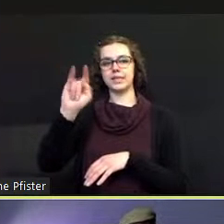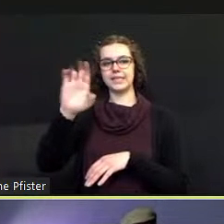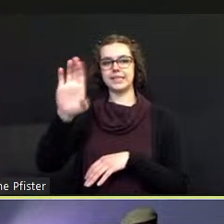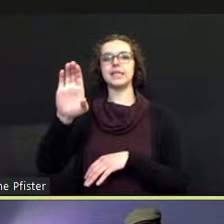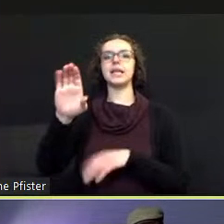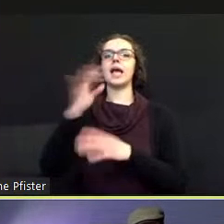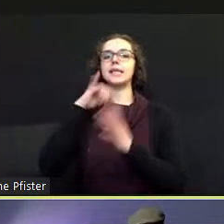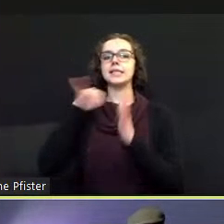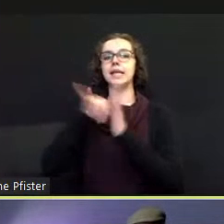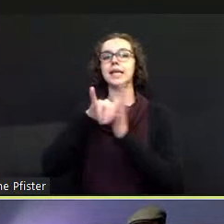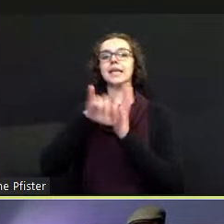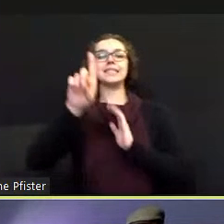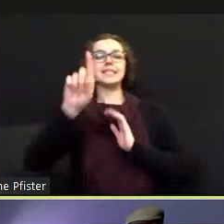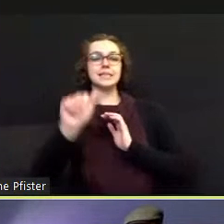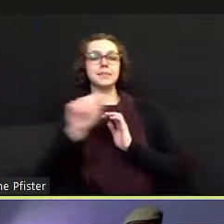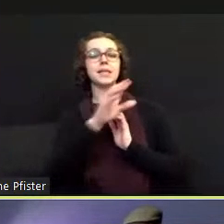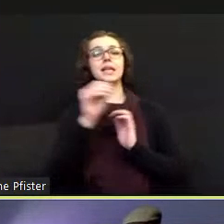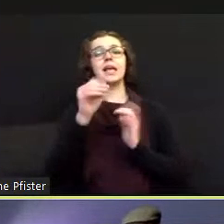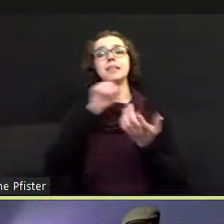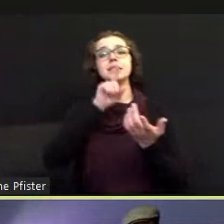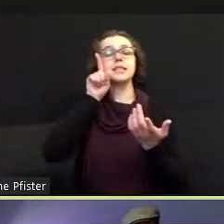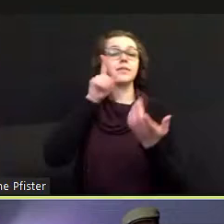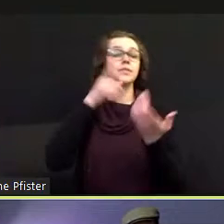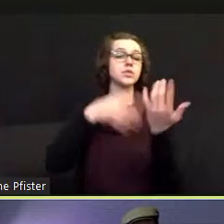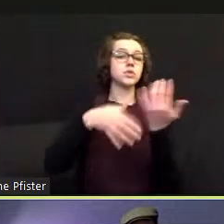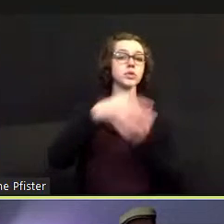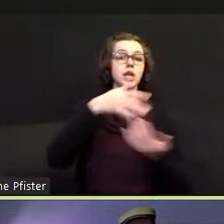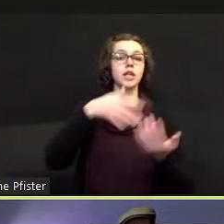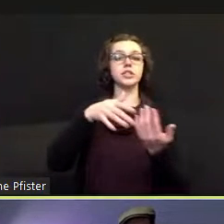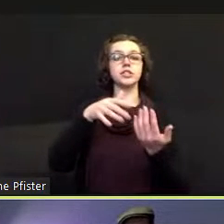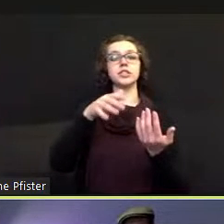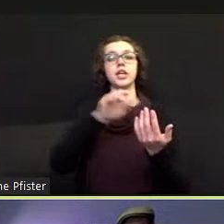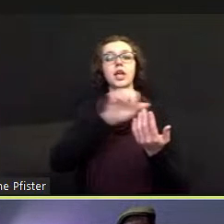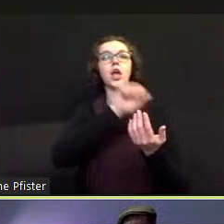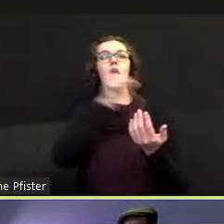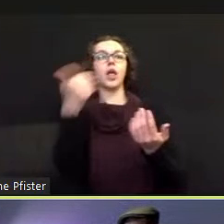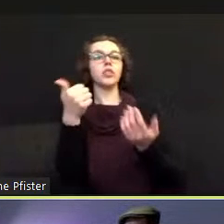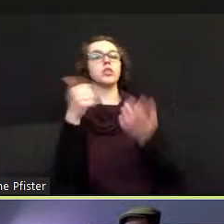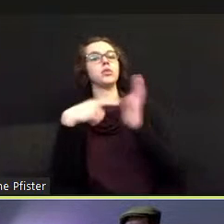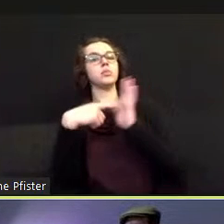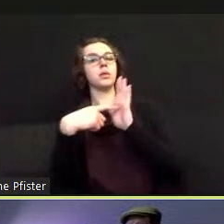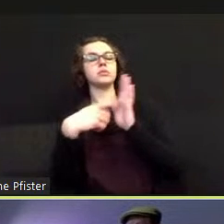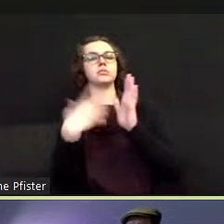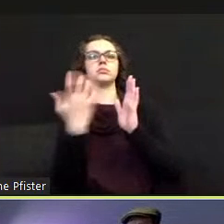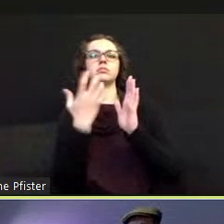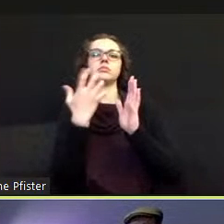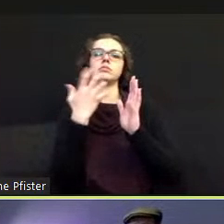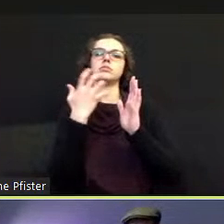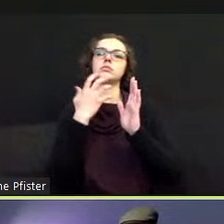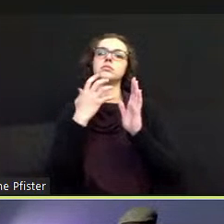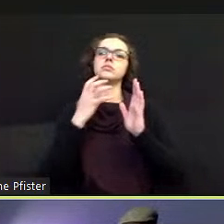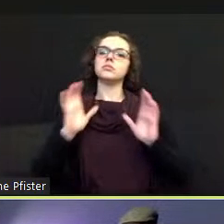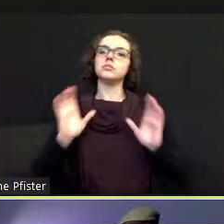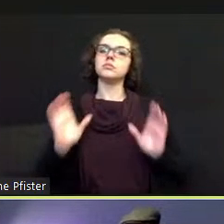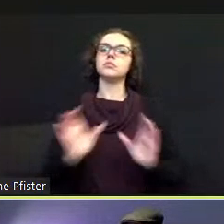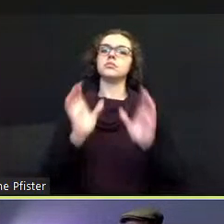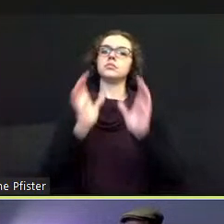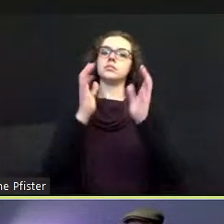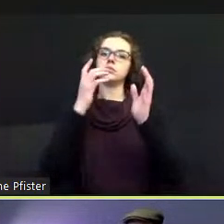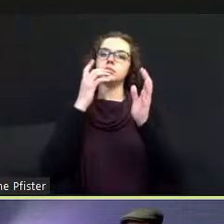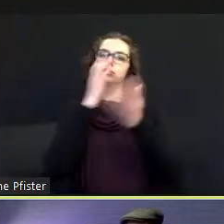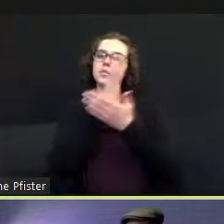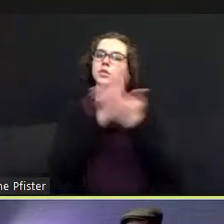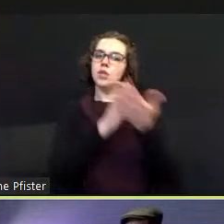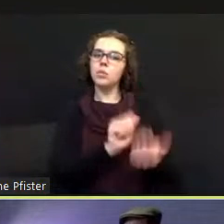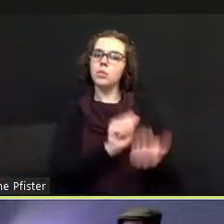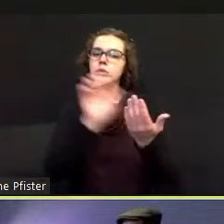while deaf sociality and these other kinds of models are so much more productive in some ways, we are going to